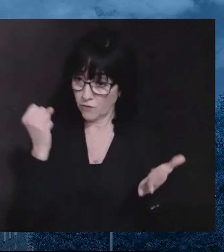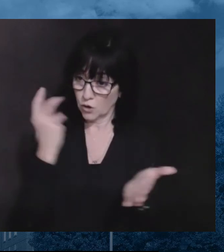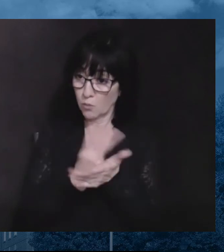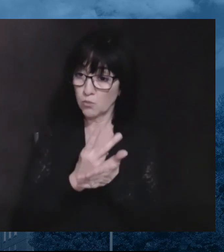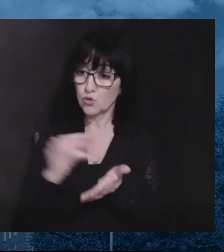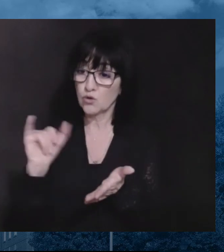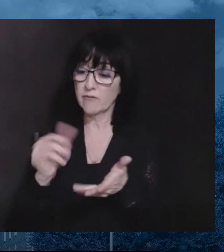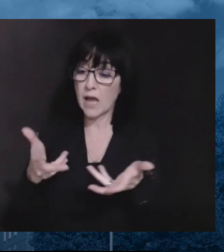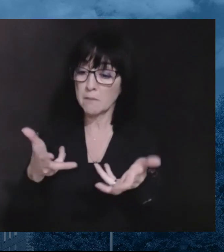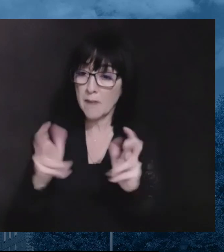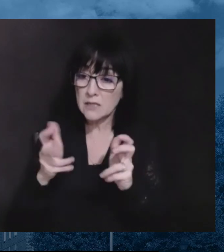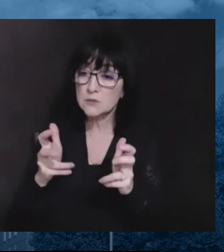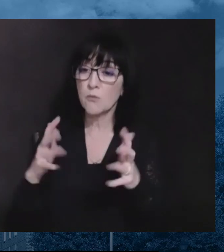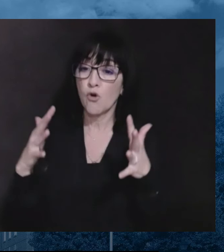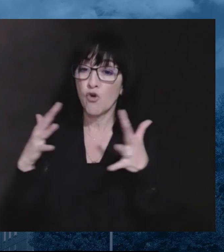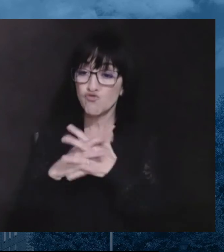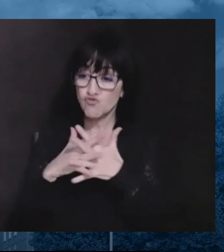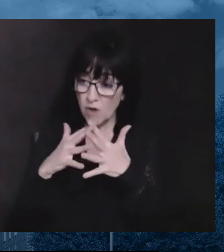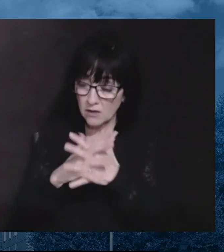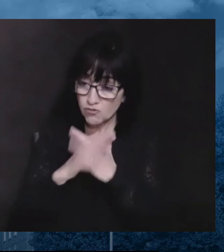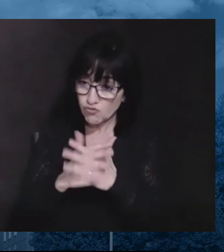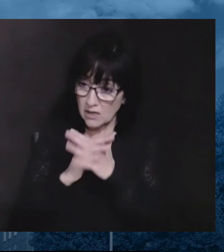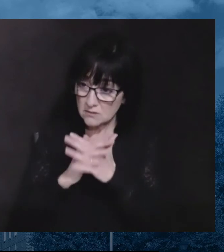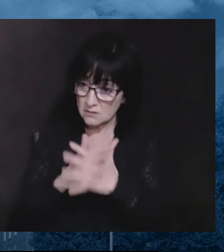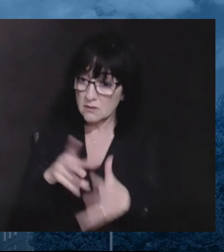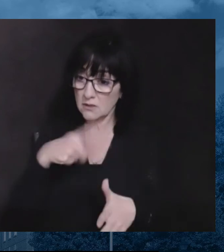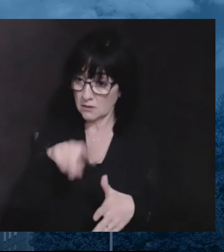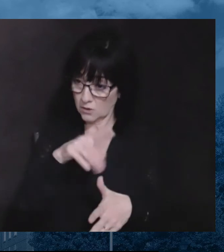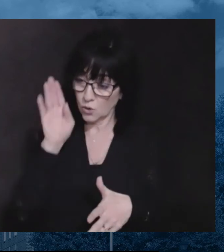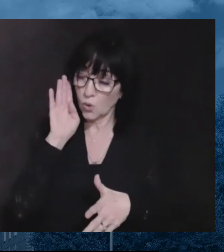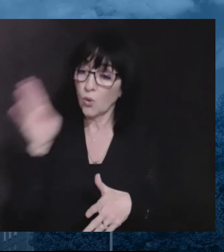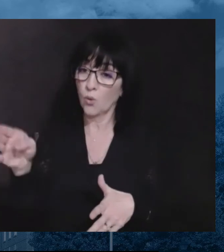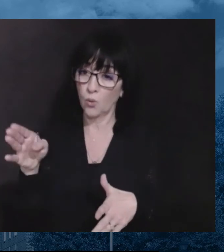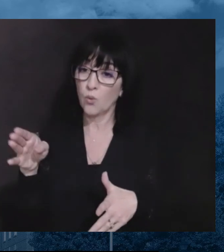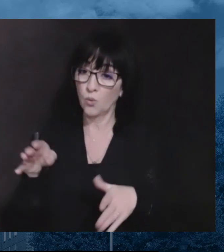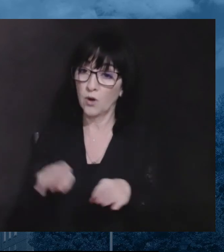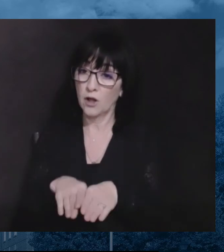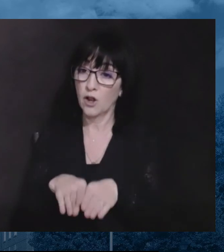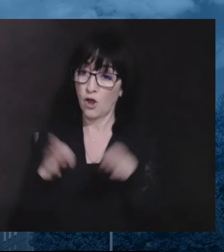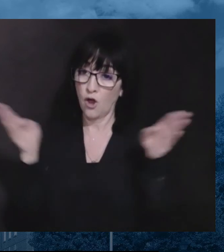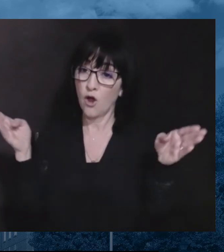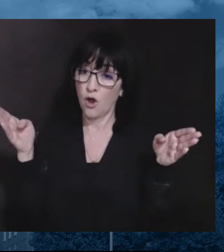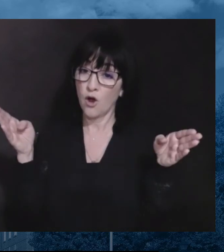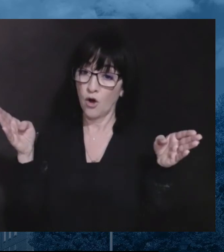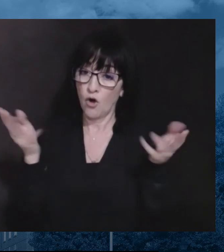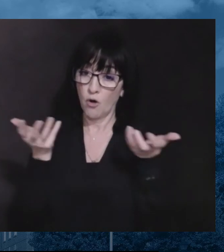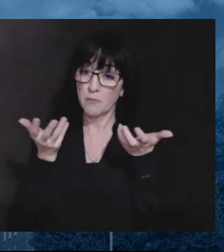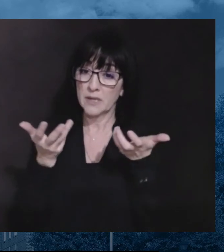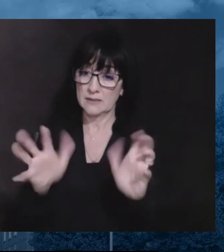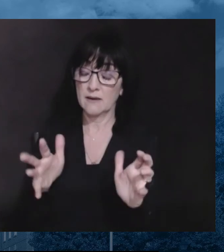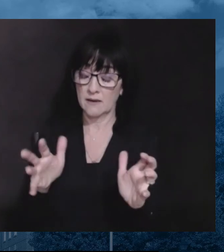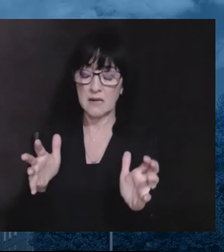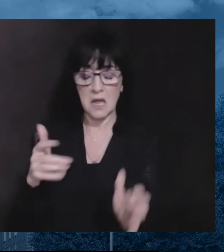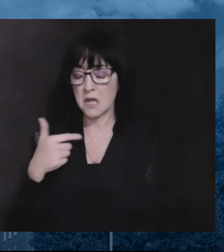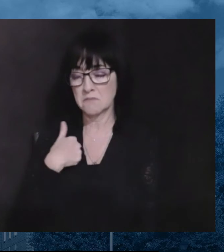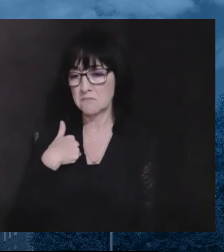basketball and wrestling? Yeah, I think we're still wrestling with that. I'll turn that over to Dr. Rattay.